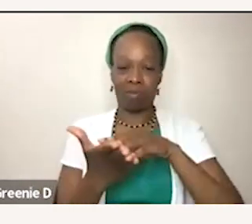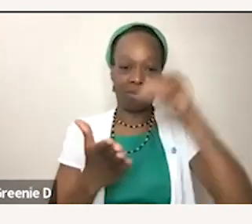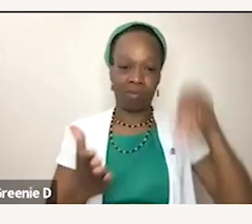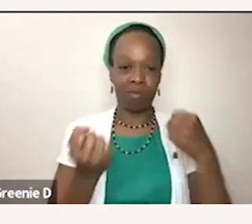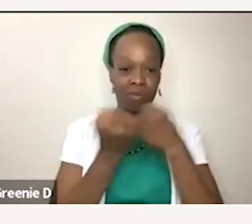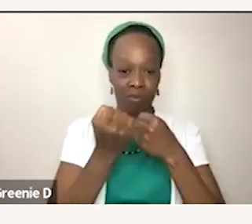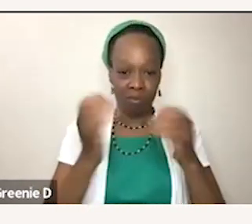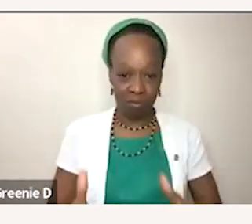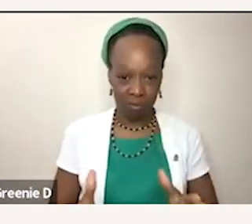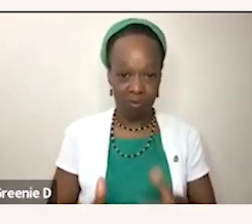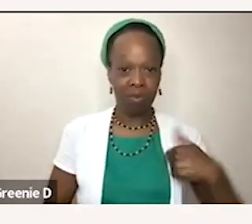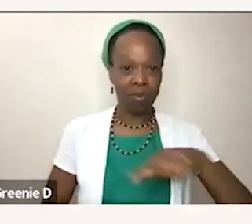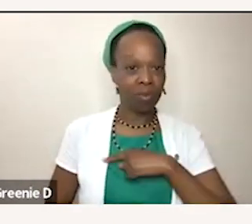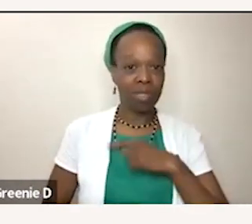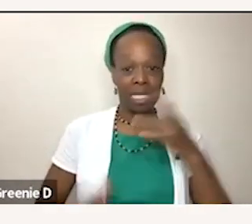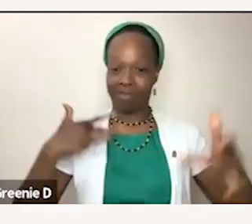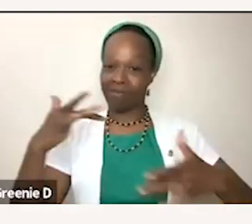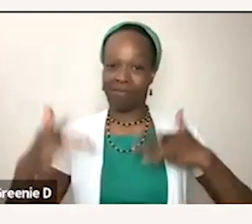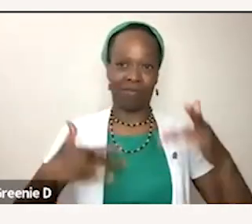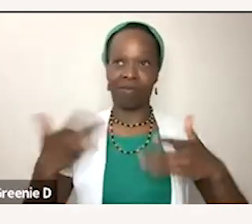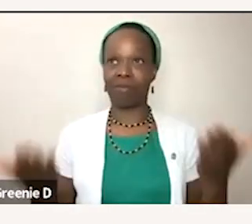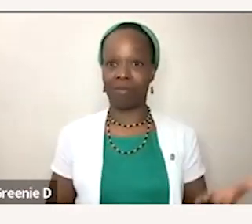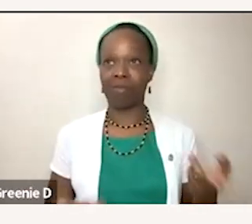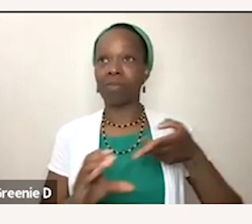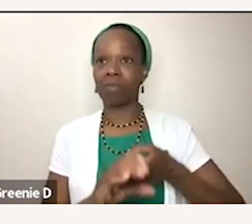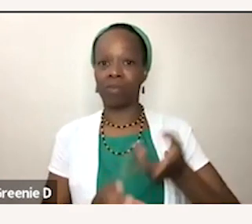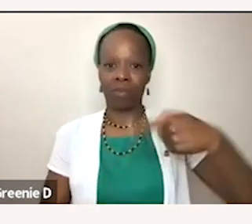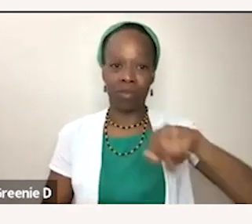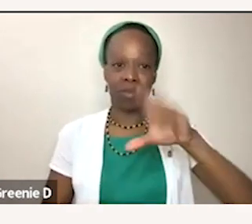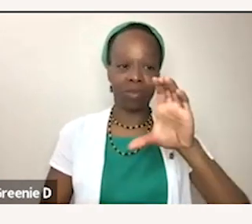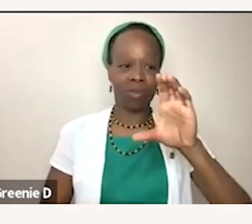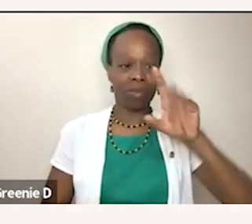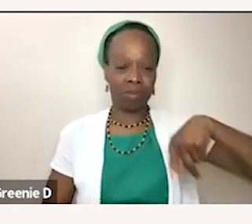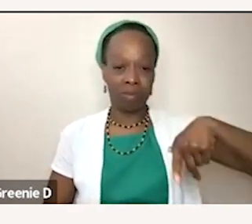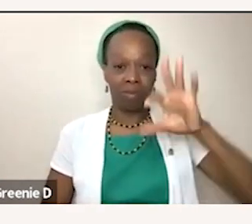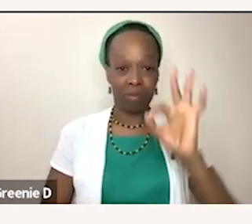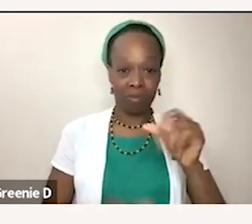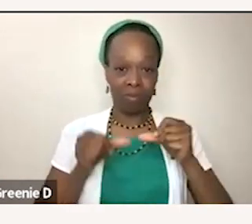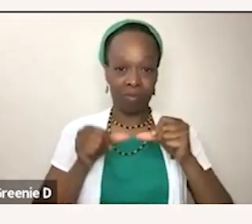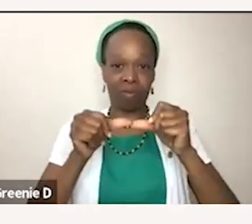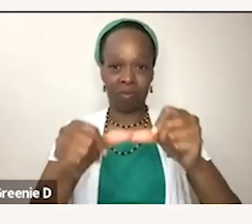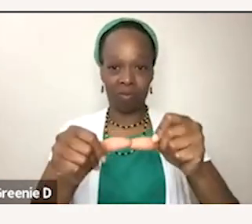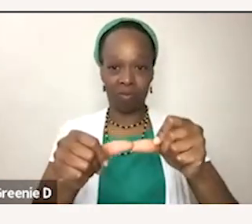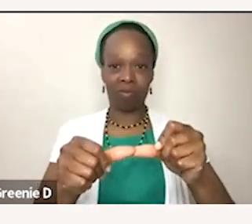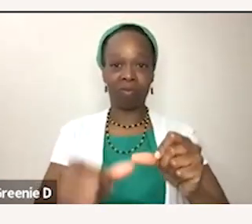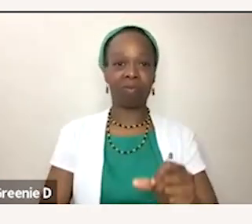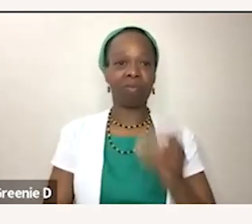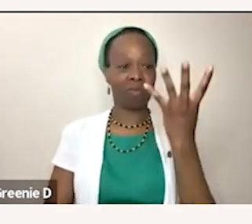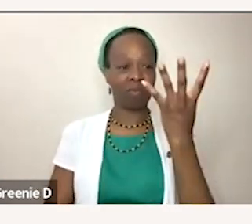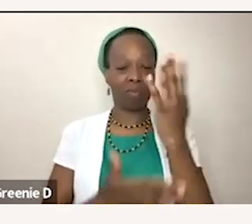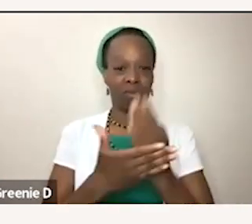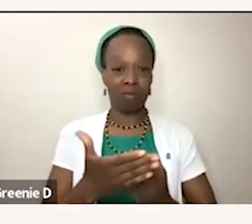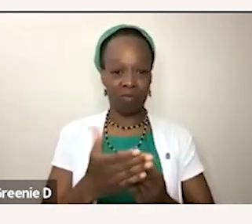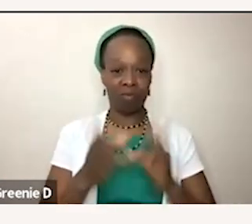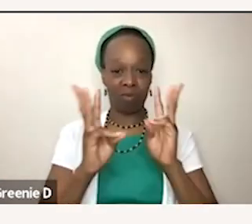And so we are, of course, very excited to be joined by the Cerebral Palsy Foundation again to continue with the award-winning 4-part series, Just